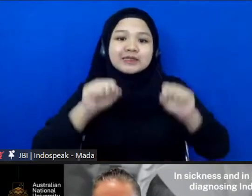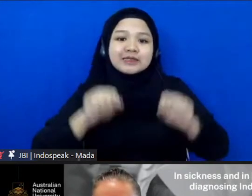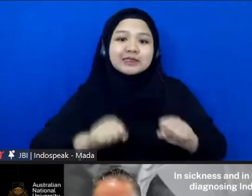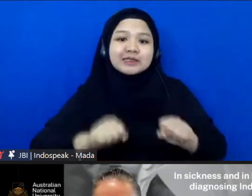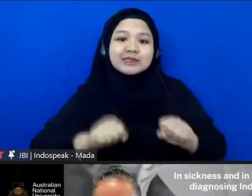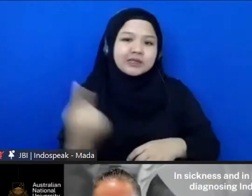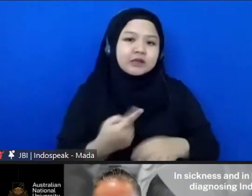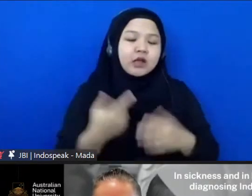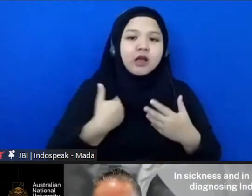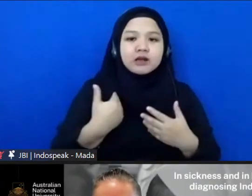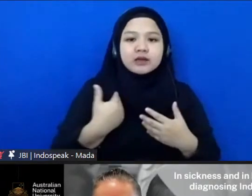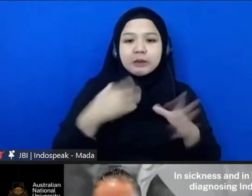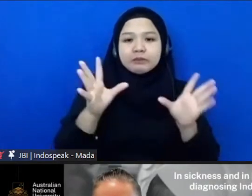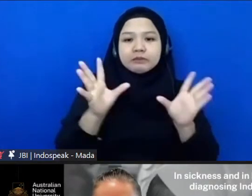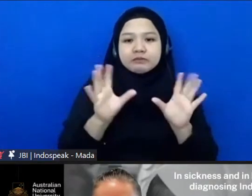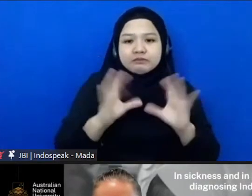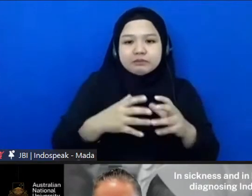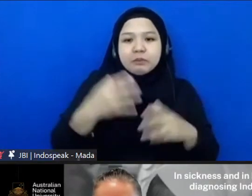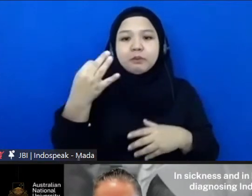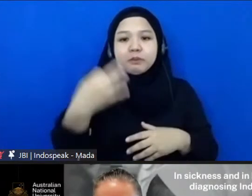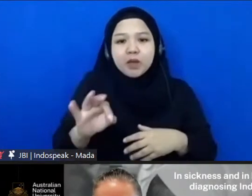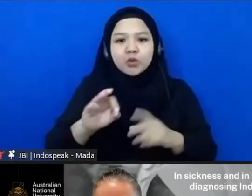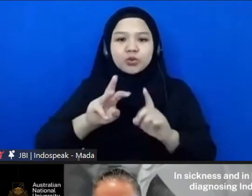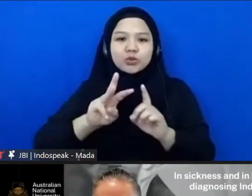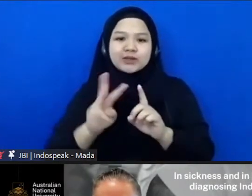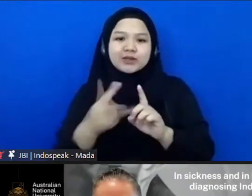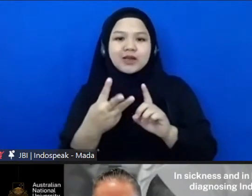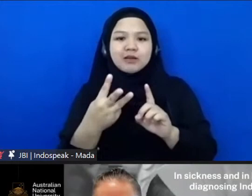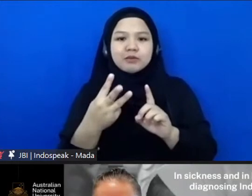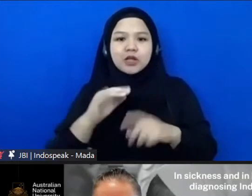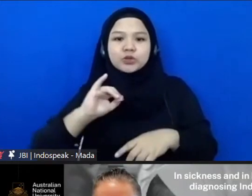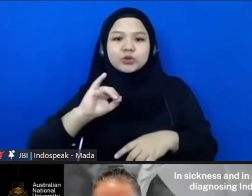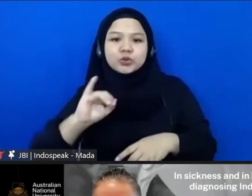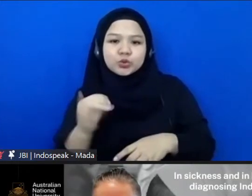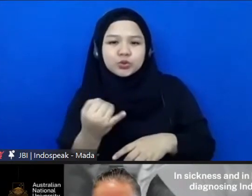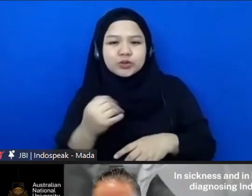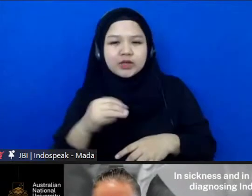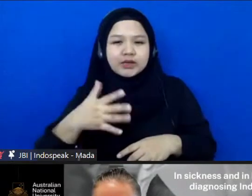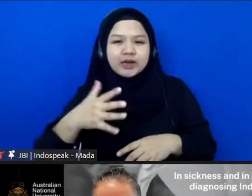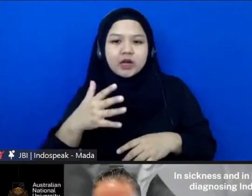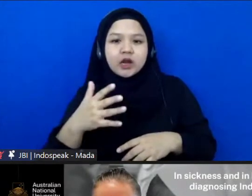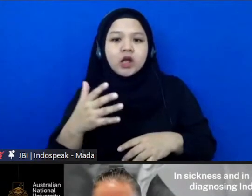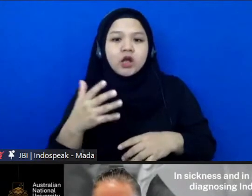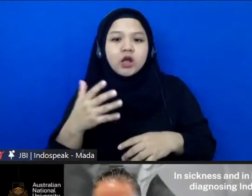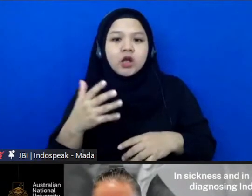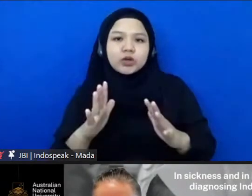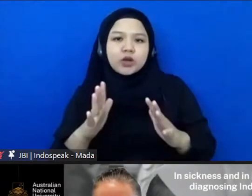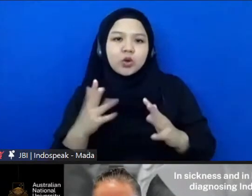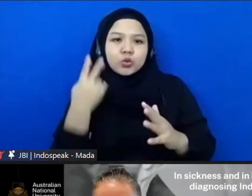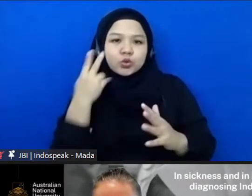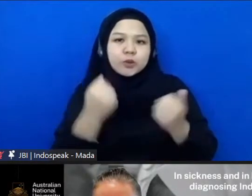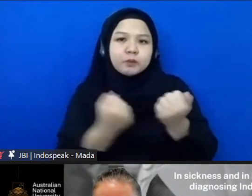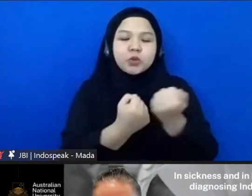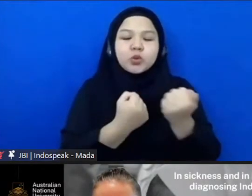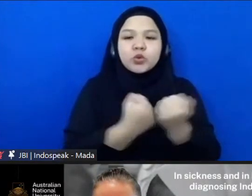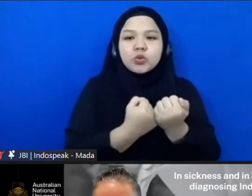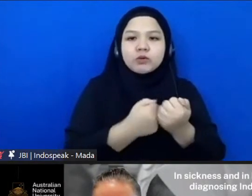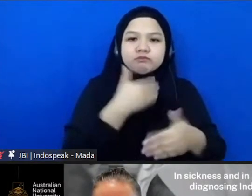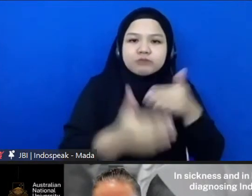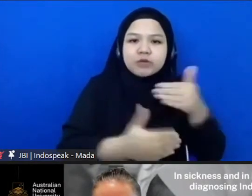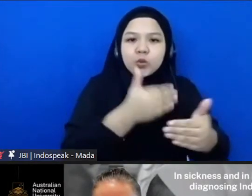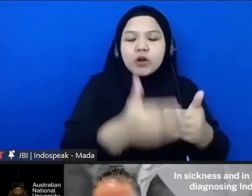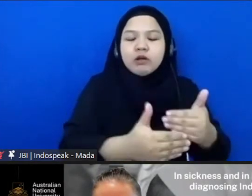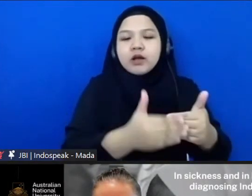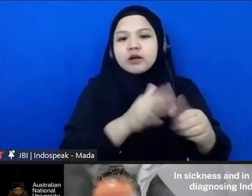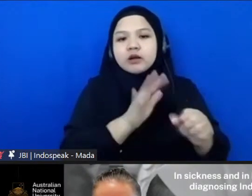health, social and economic impacts of the COVID pandemic in Indonesia. This package of assistance,